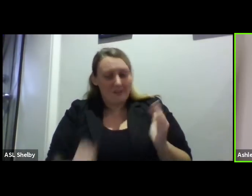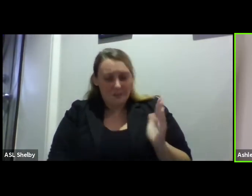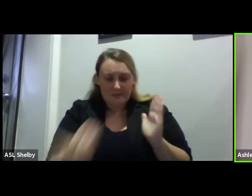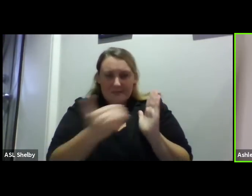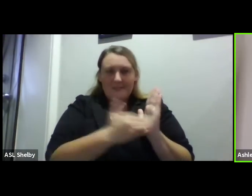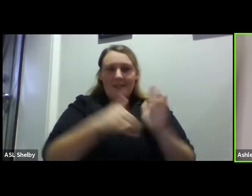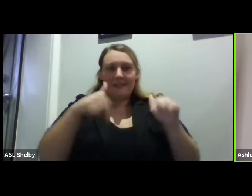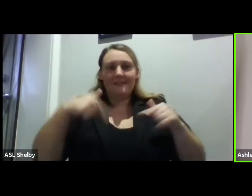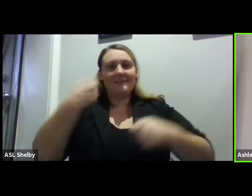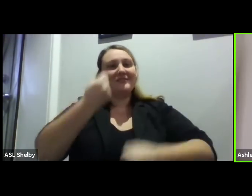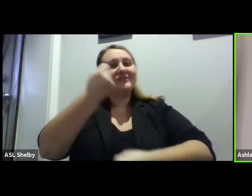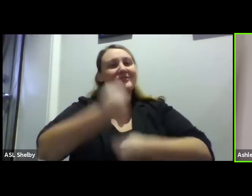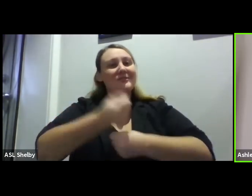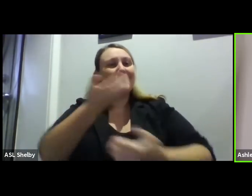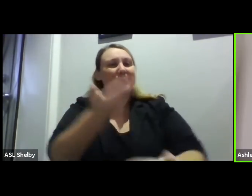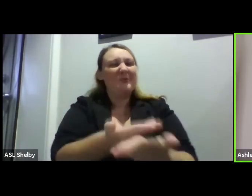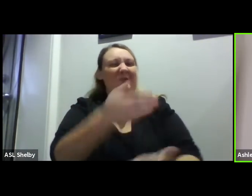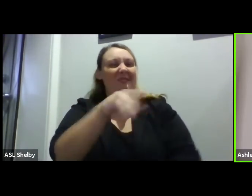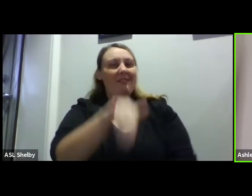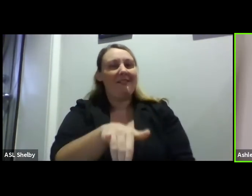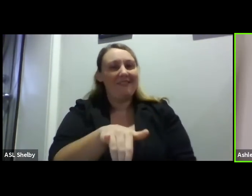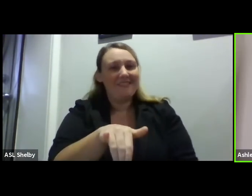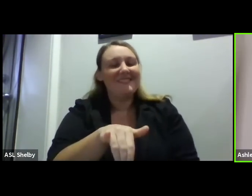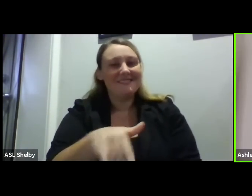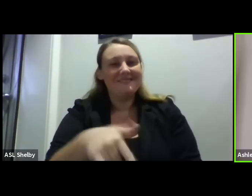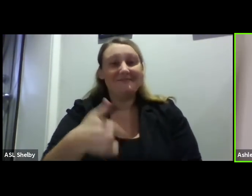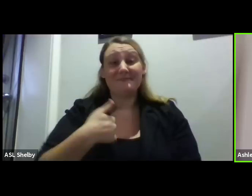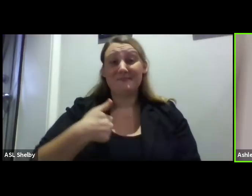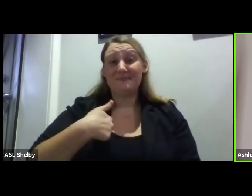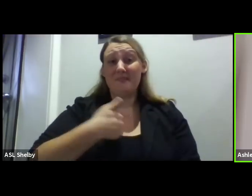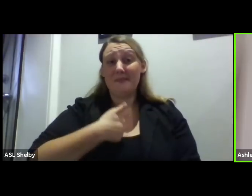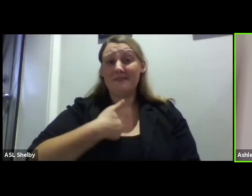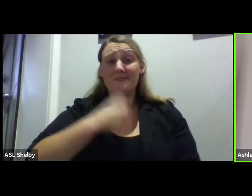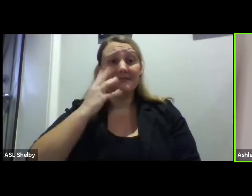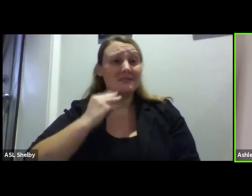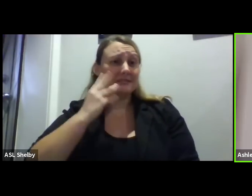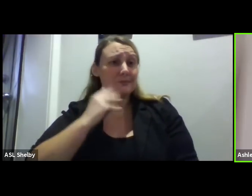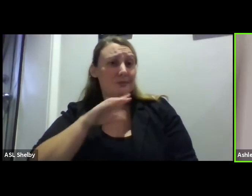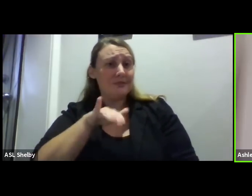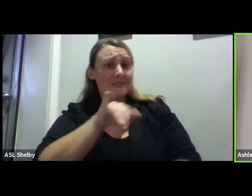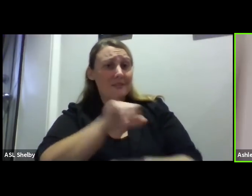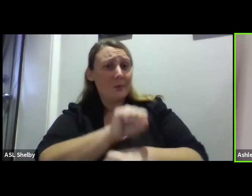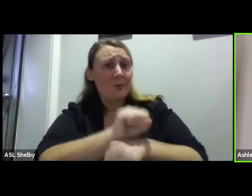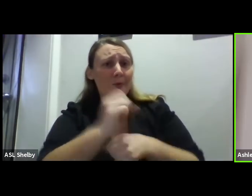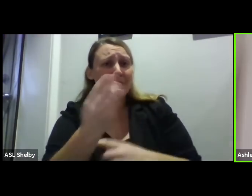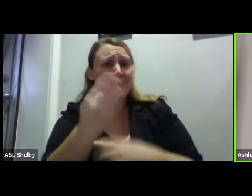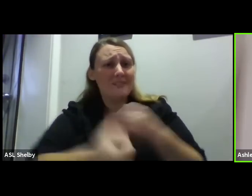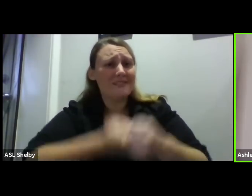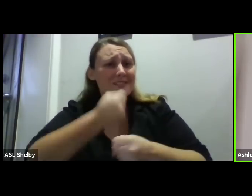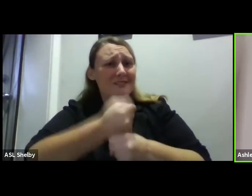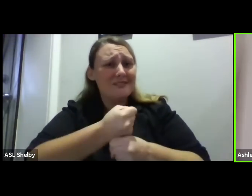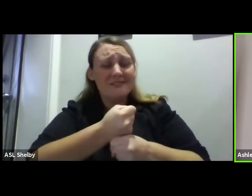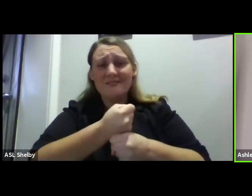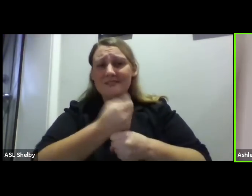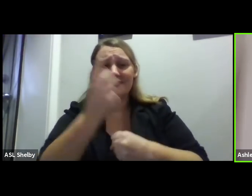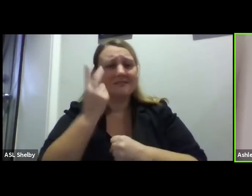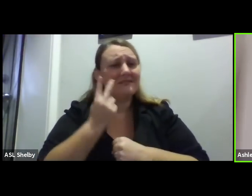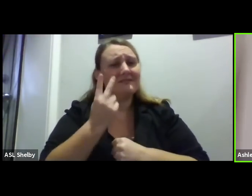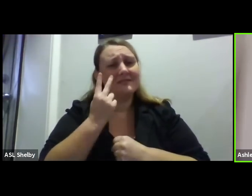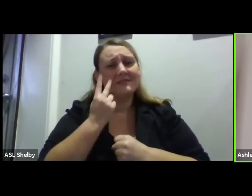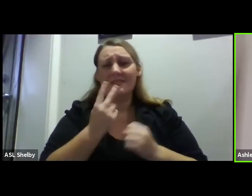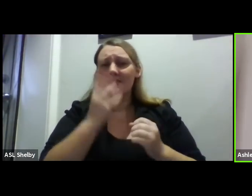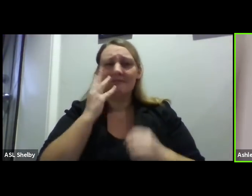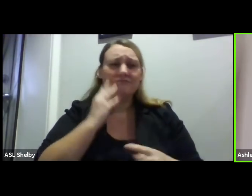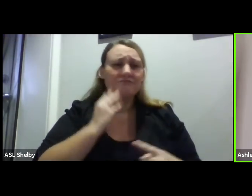doing this work for well over 14 years and has seen the good, the bad, the ugly, and the